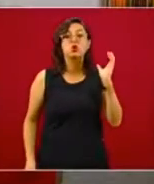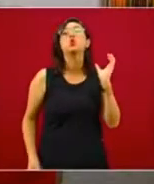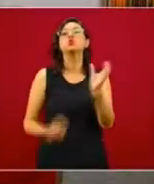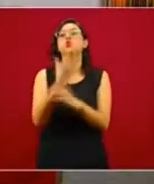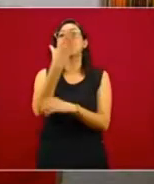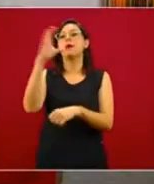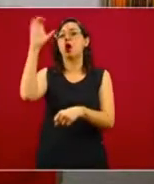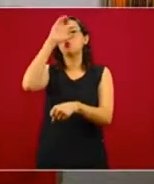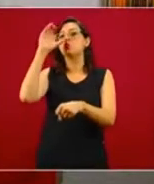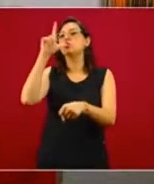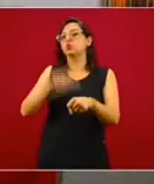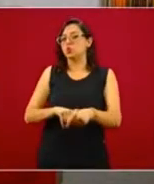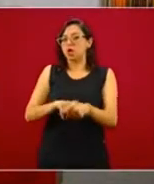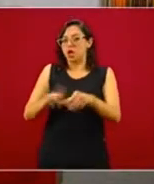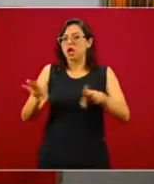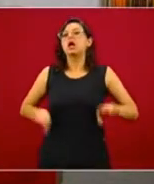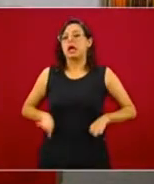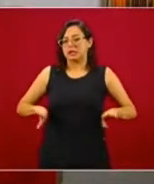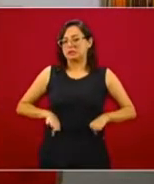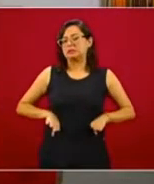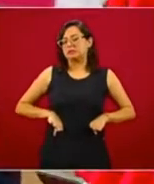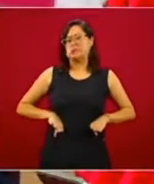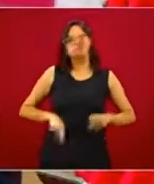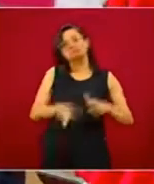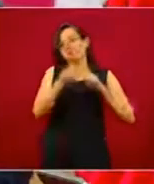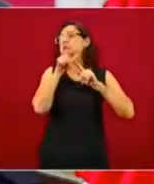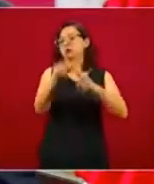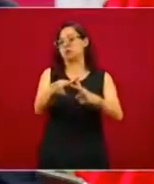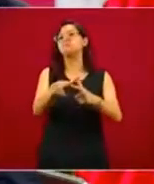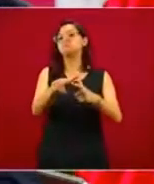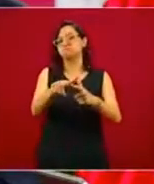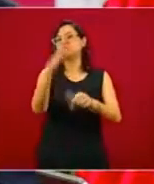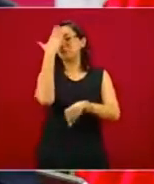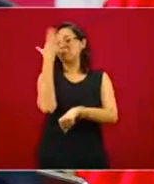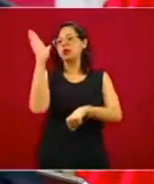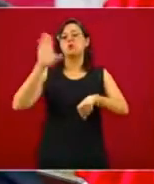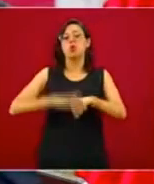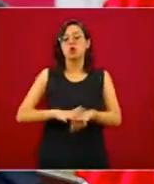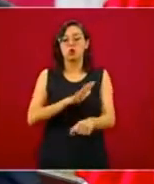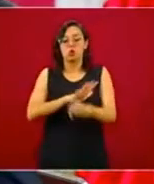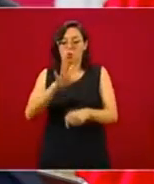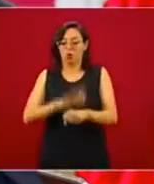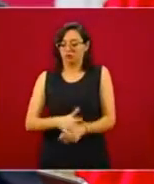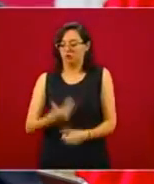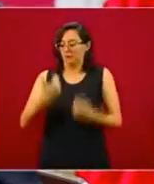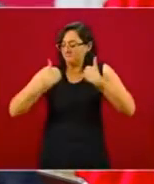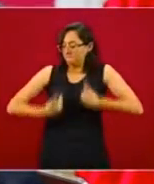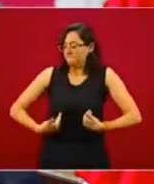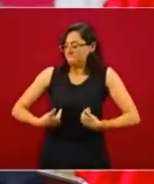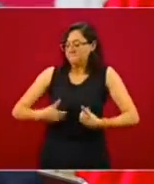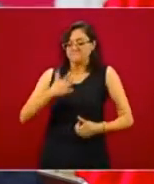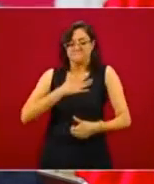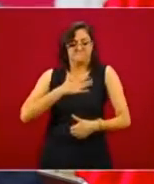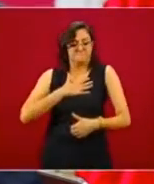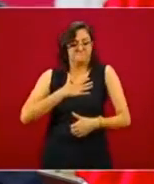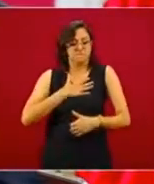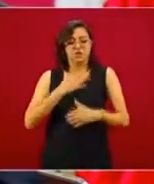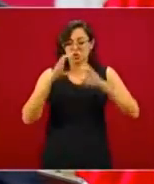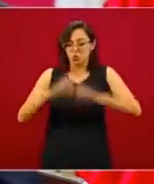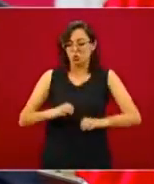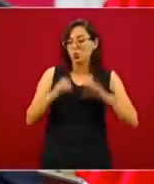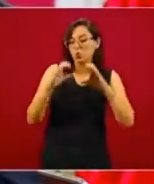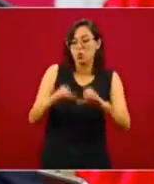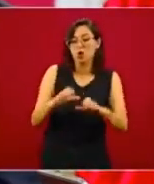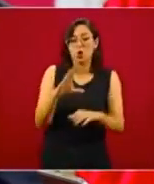the health measures, and we are left with the new culture that we need to make our own in terms